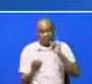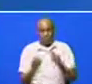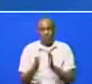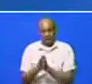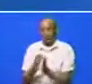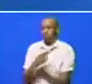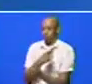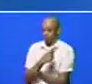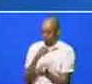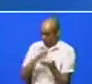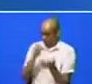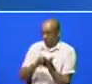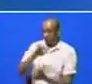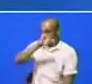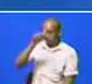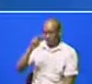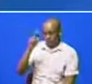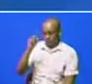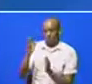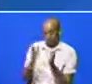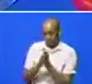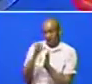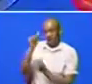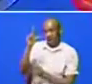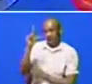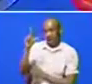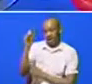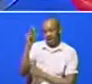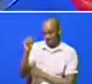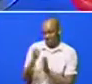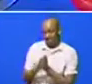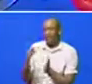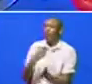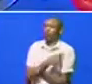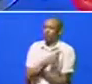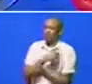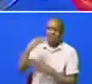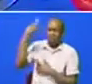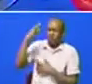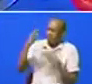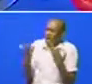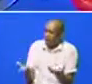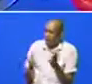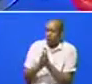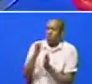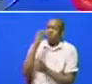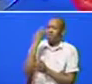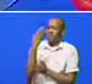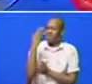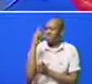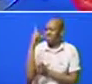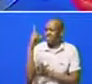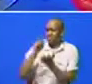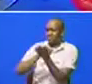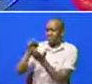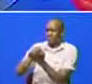Dr. John Paul Ogalo and Dr. Alan Gray Mukuzi. And Dr. Aris, what is the future like for three-dimension printing,